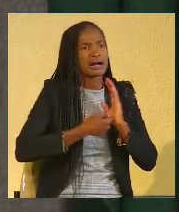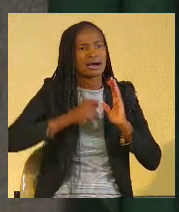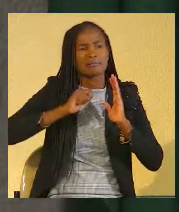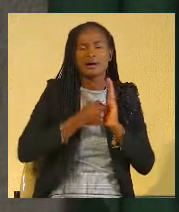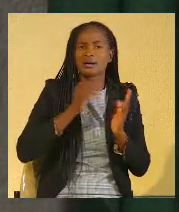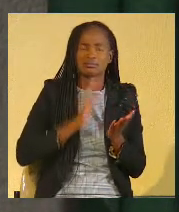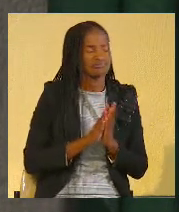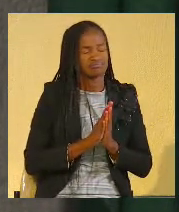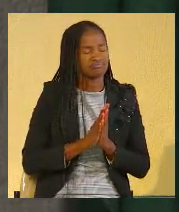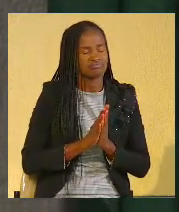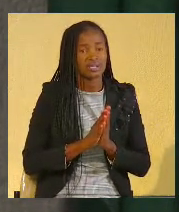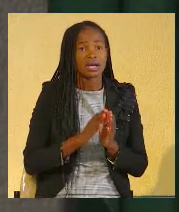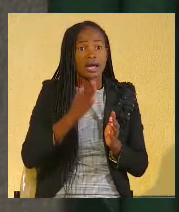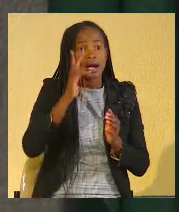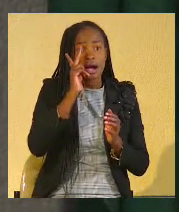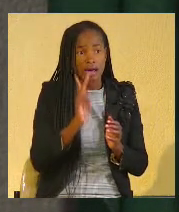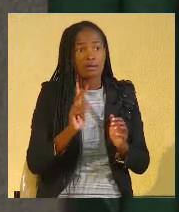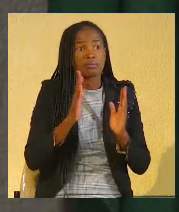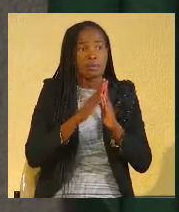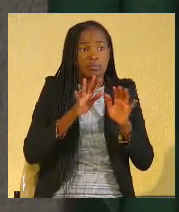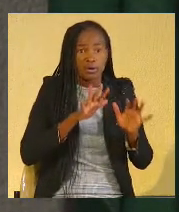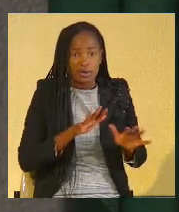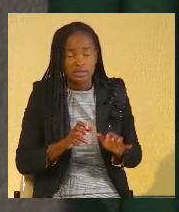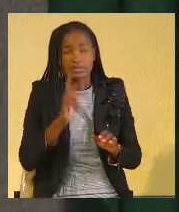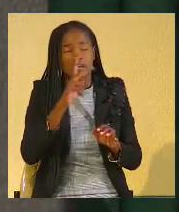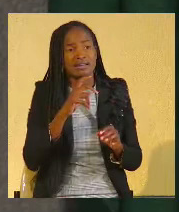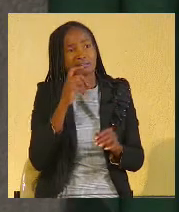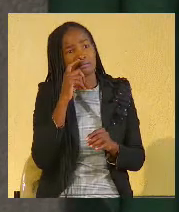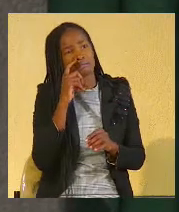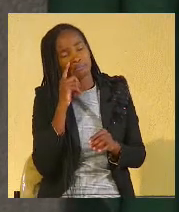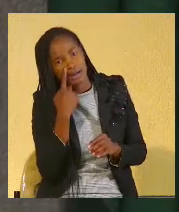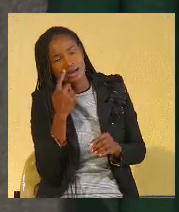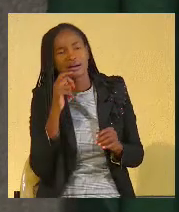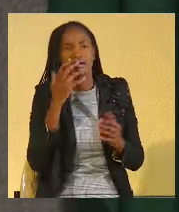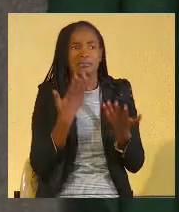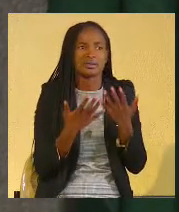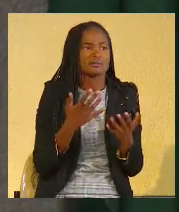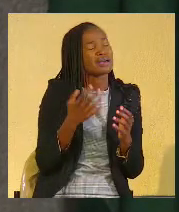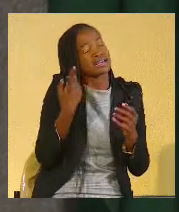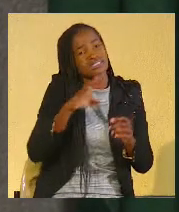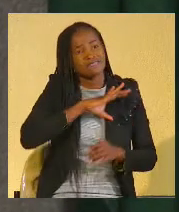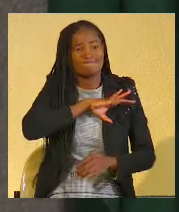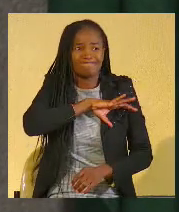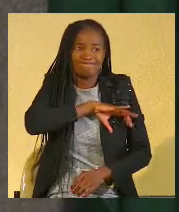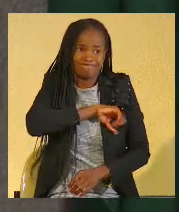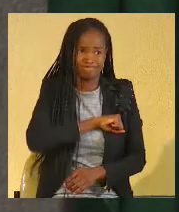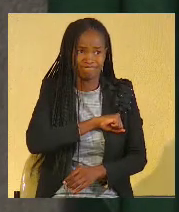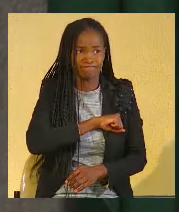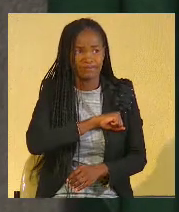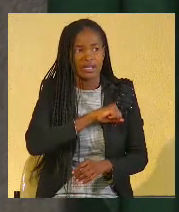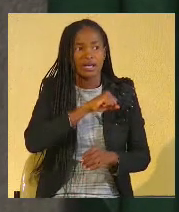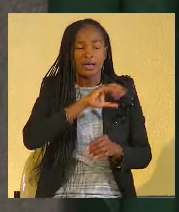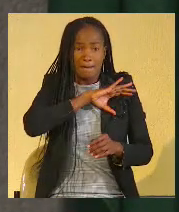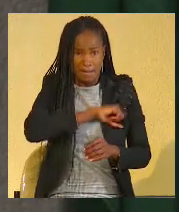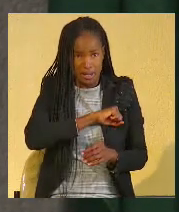period of difficulties, but it's the necessary sacrifice we have to make so that we eventually